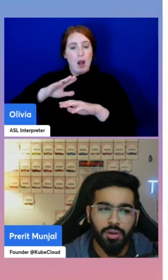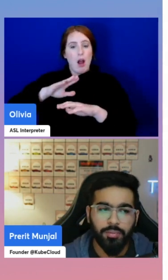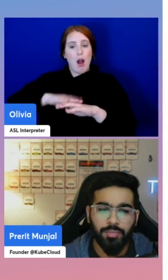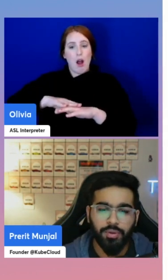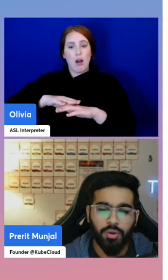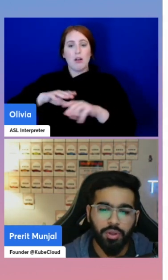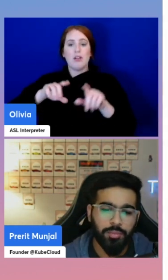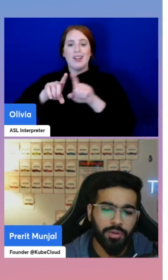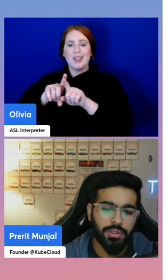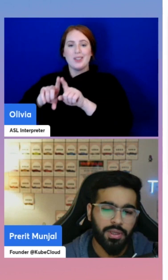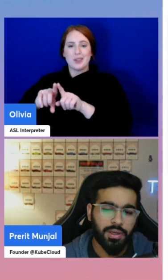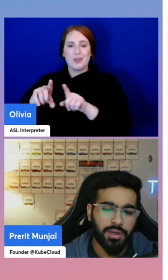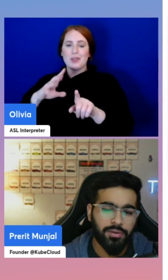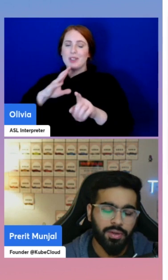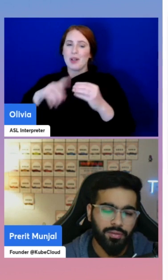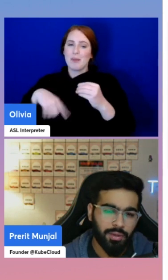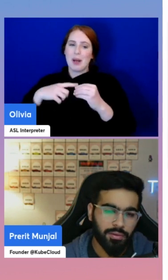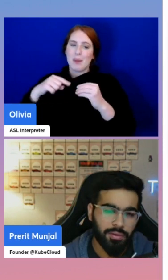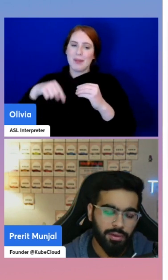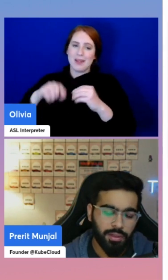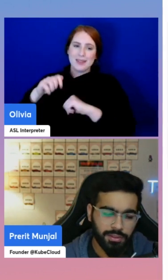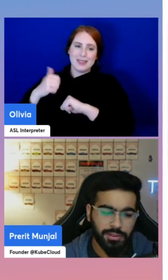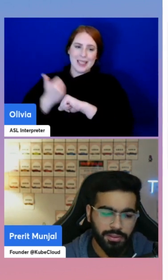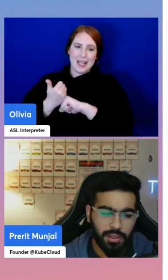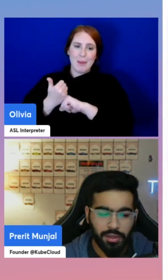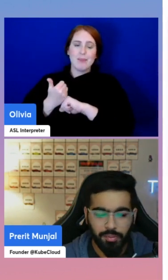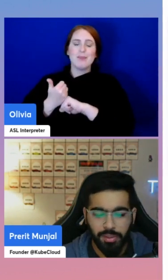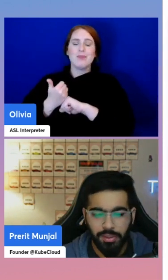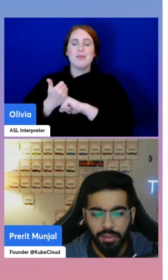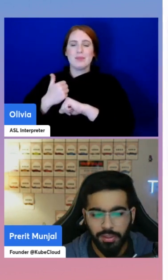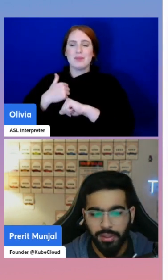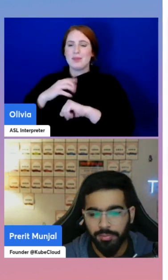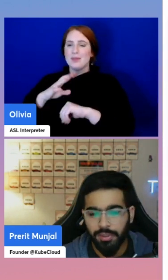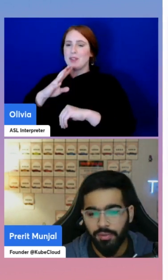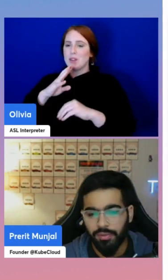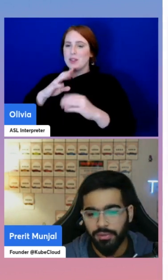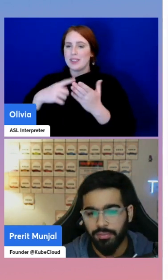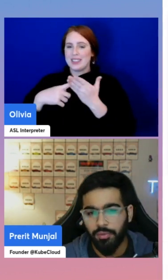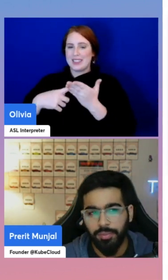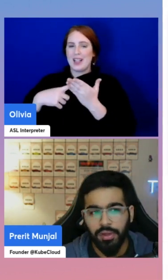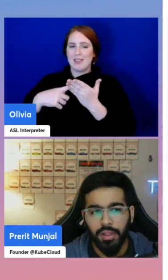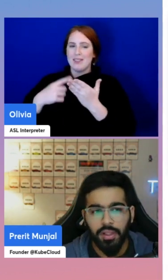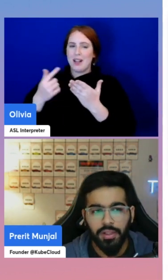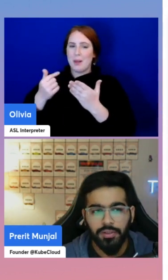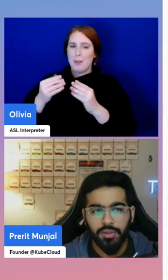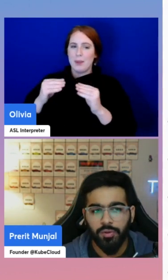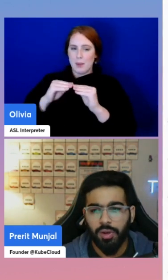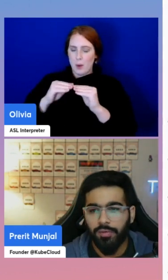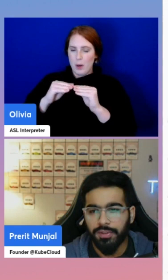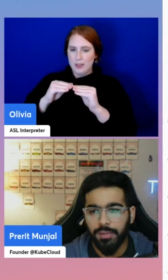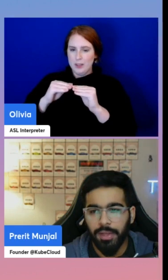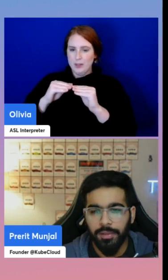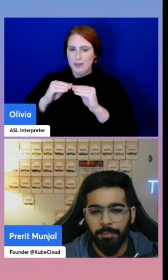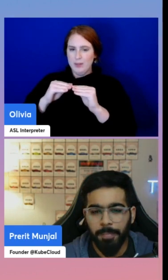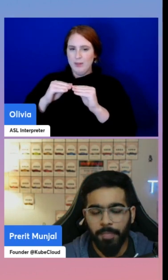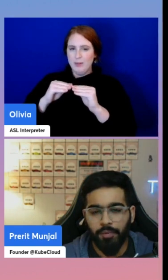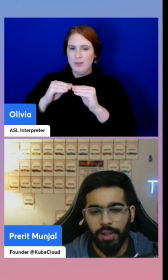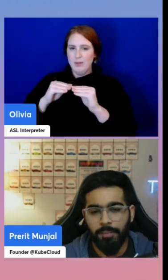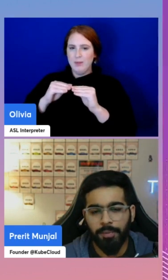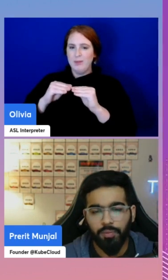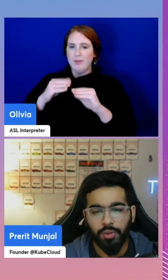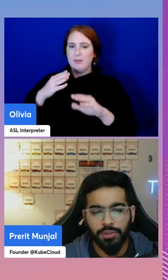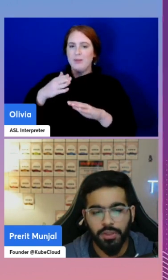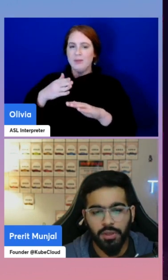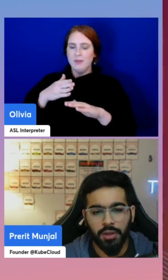also talking about this architecture, I will discuss a little bit in depth after some moment. So after some time,